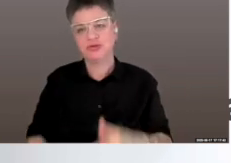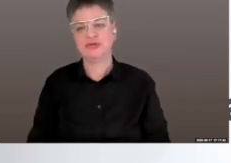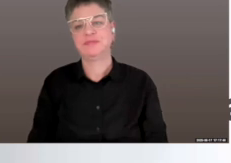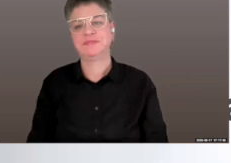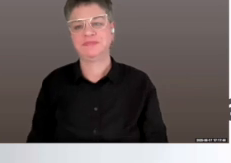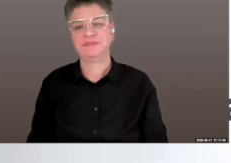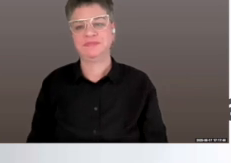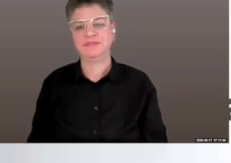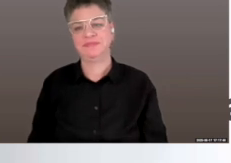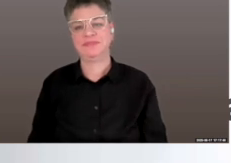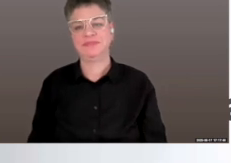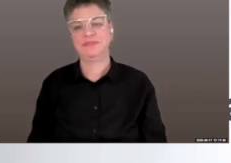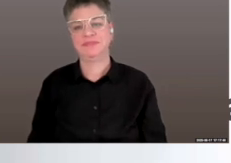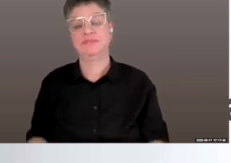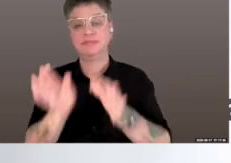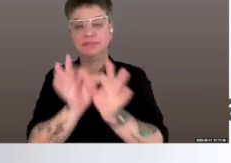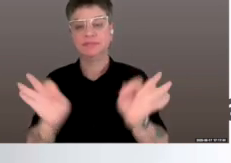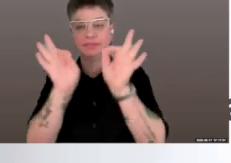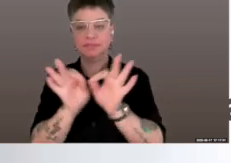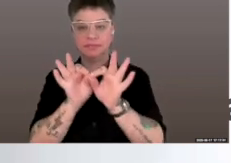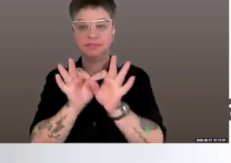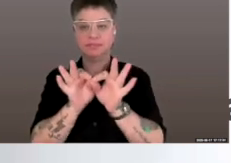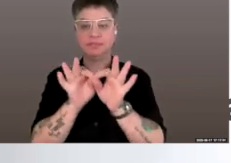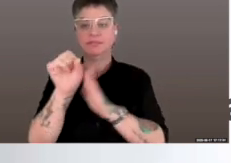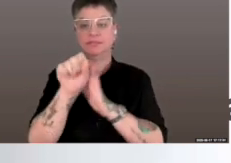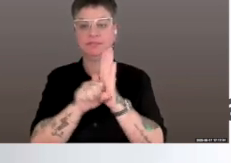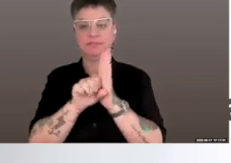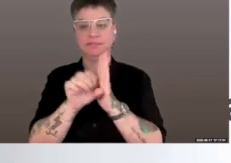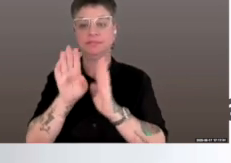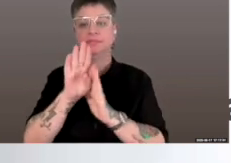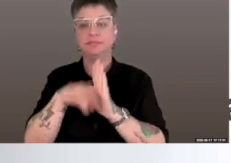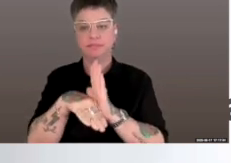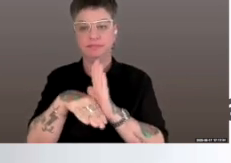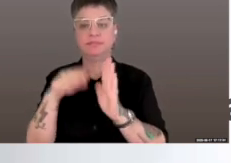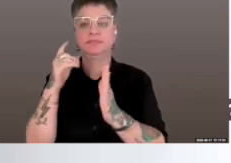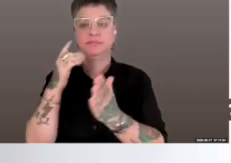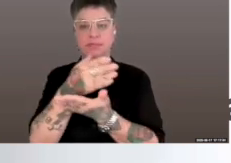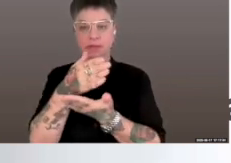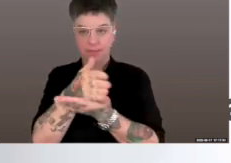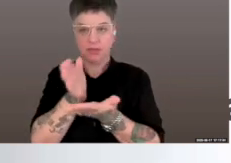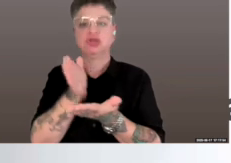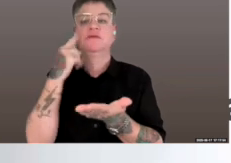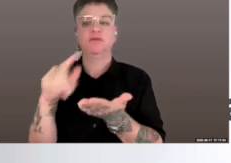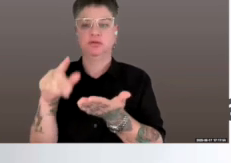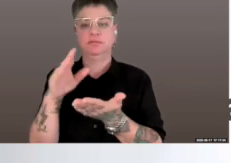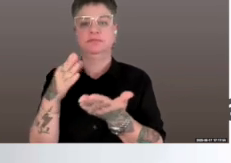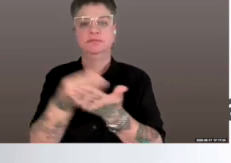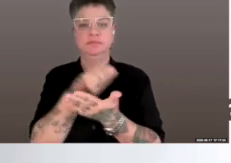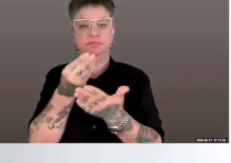CARB staff is currently working with the air districts to finalize grant agreements for the